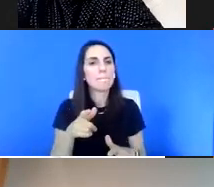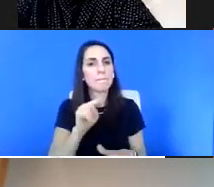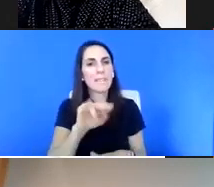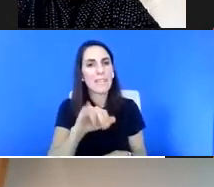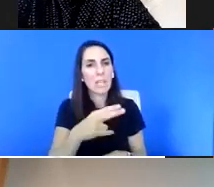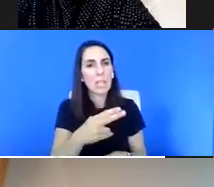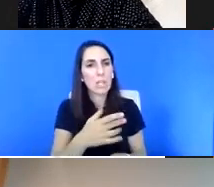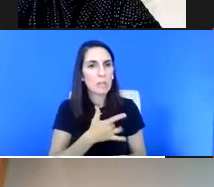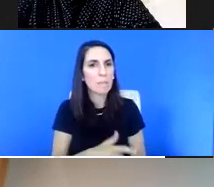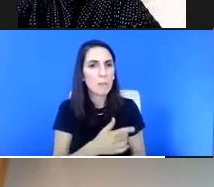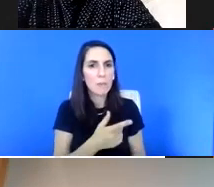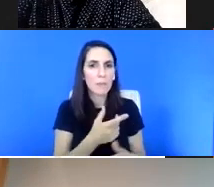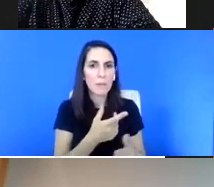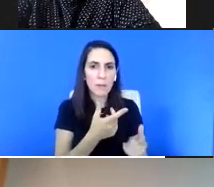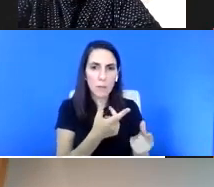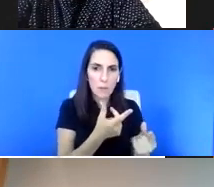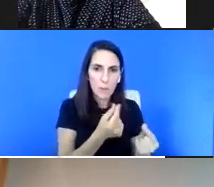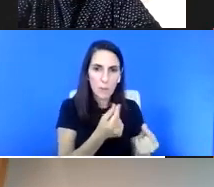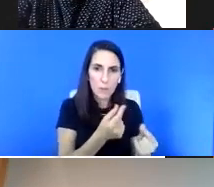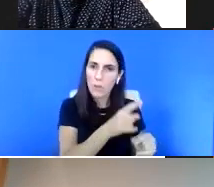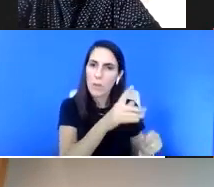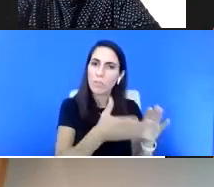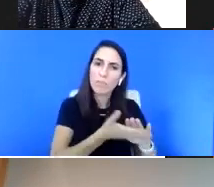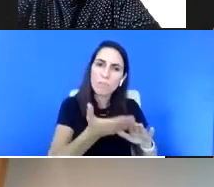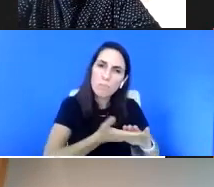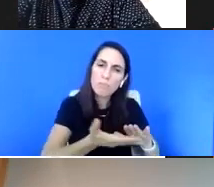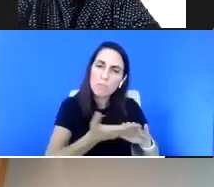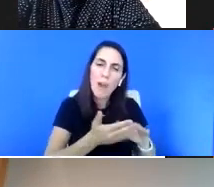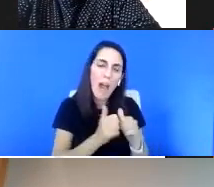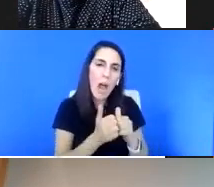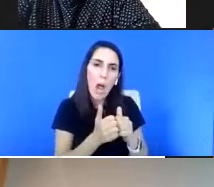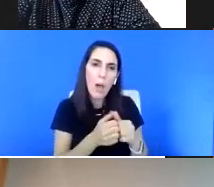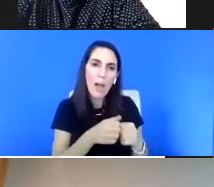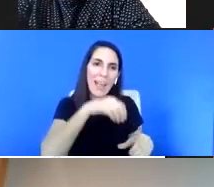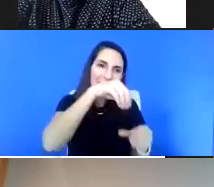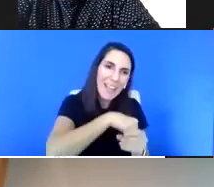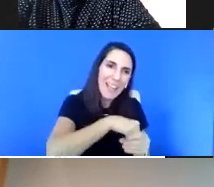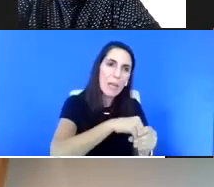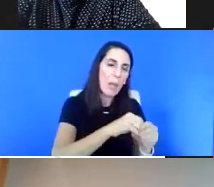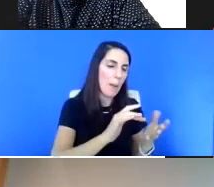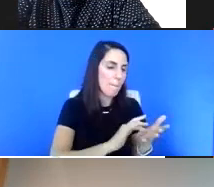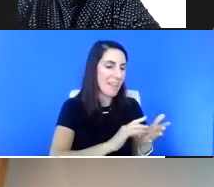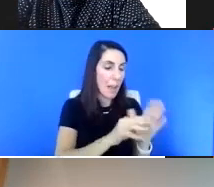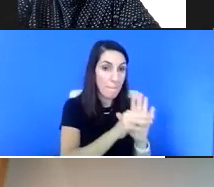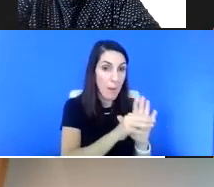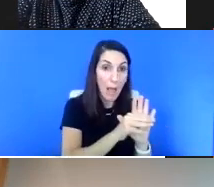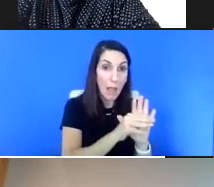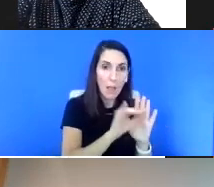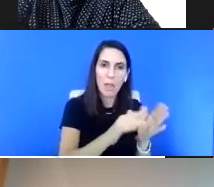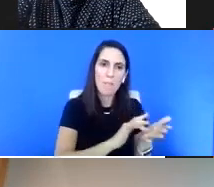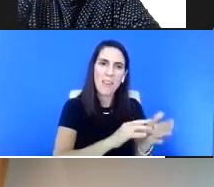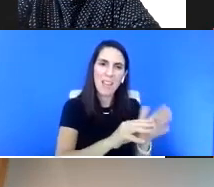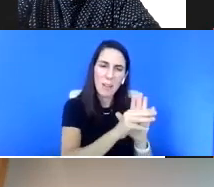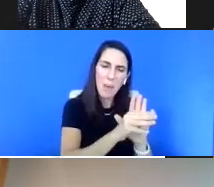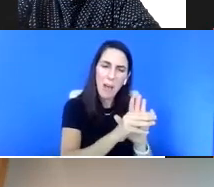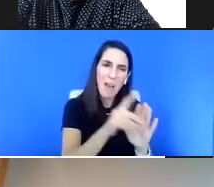takes their cues and operates in a way that we talk about as being within the medical model. And when you talk about the medical model for